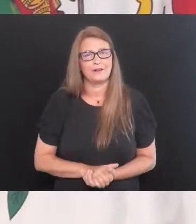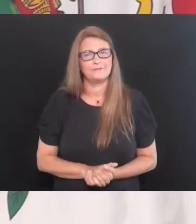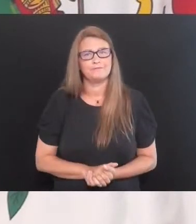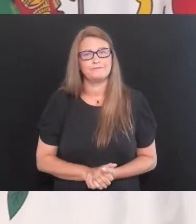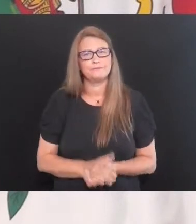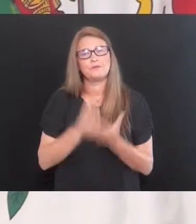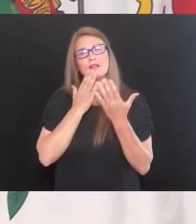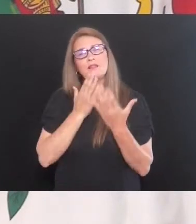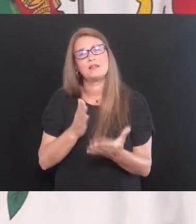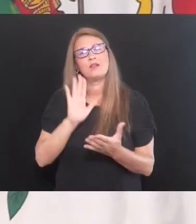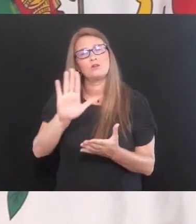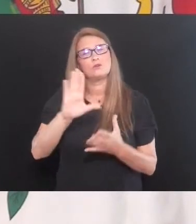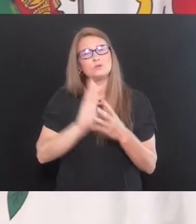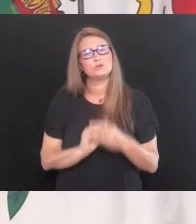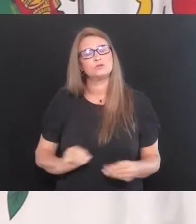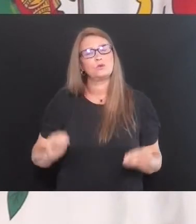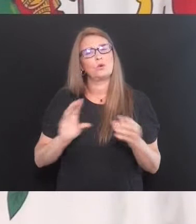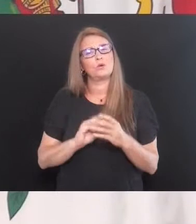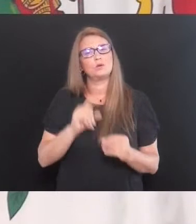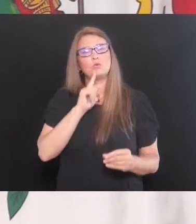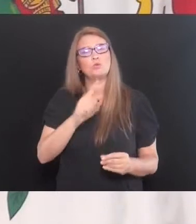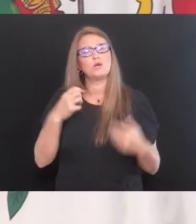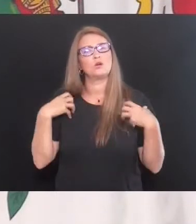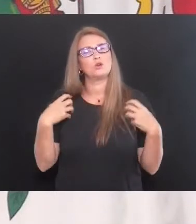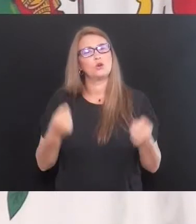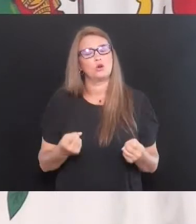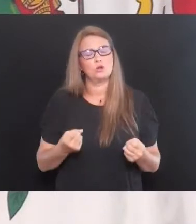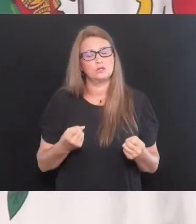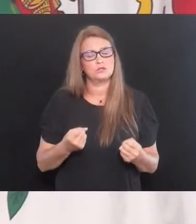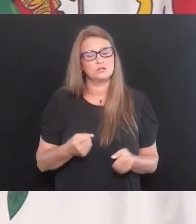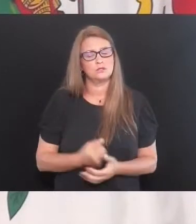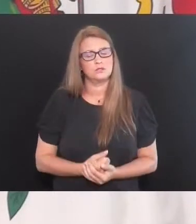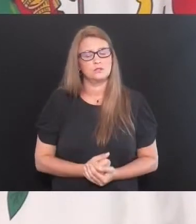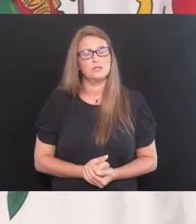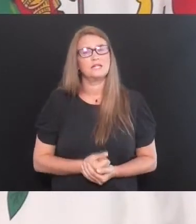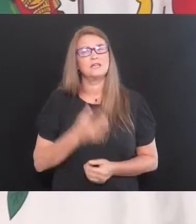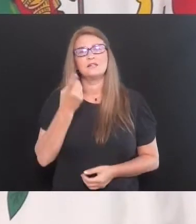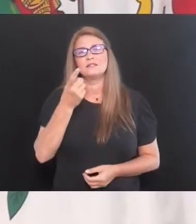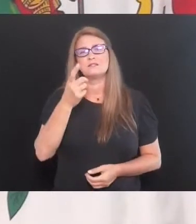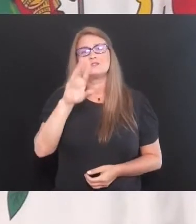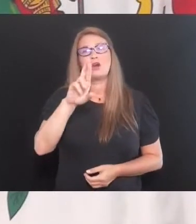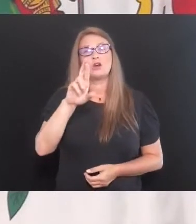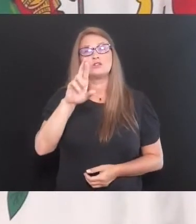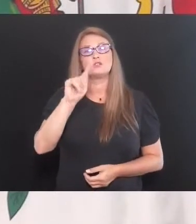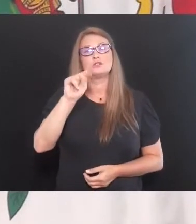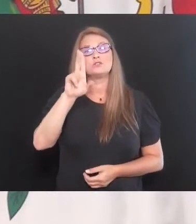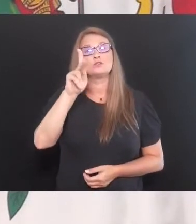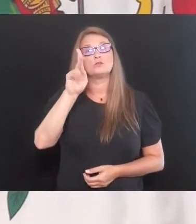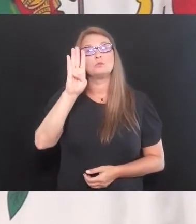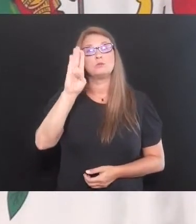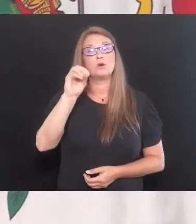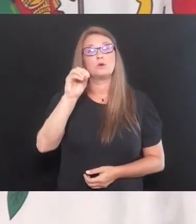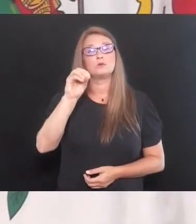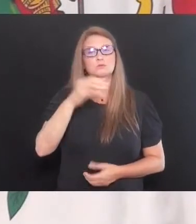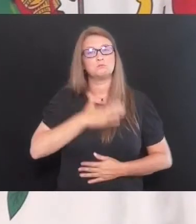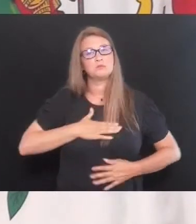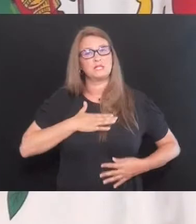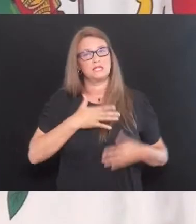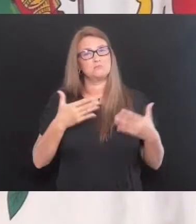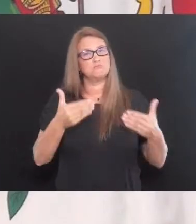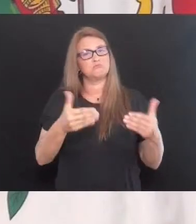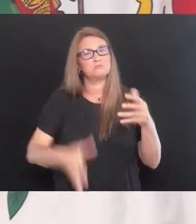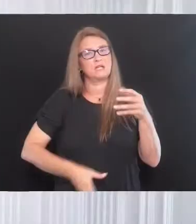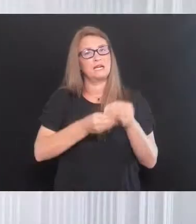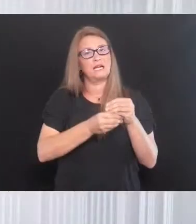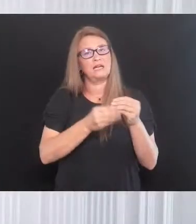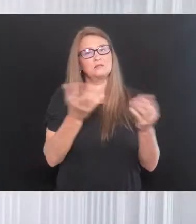thank you so much. It's real courage. And Doc, please add what you'd like to talk to us